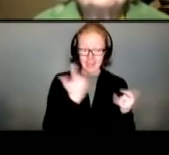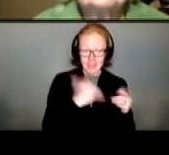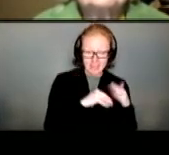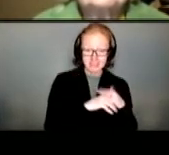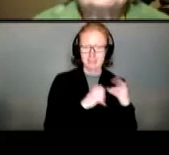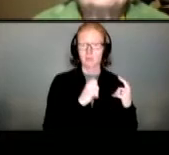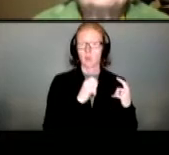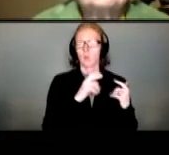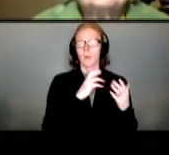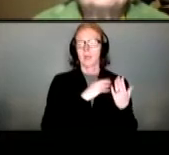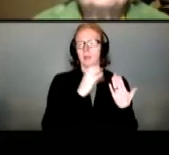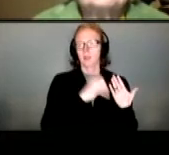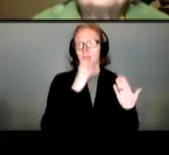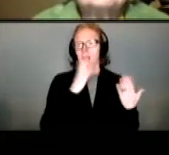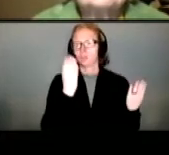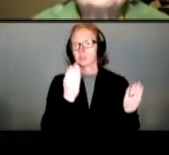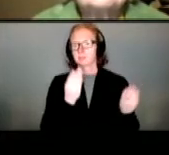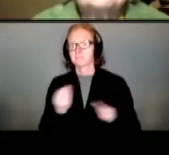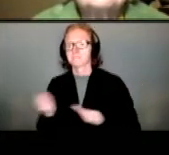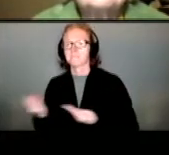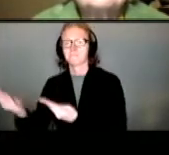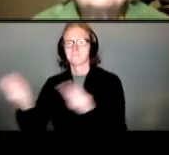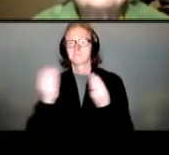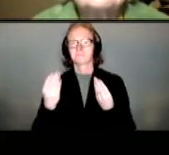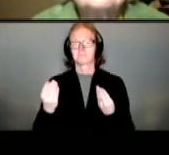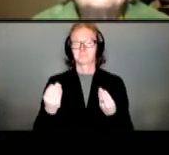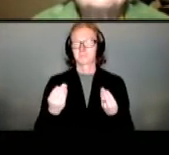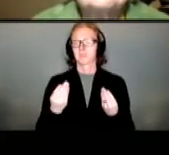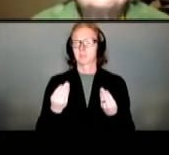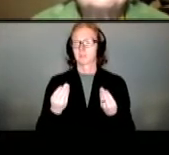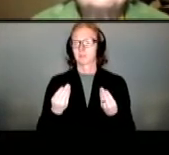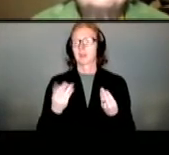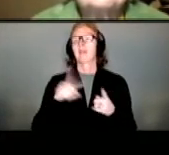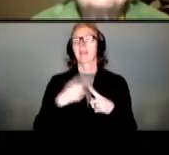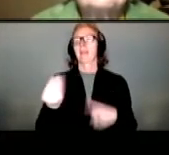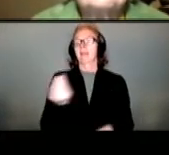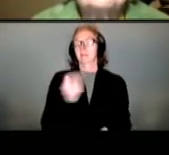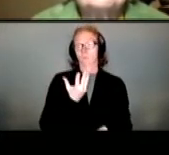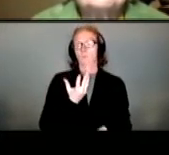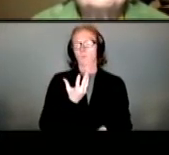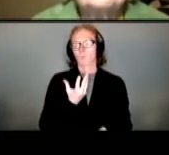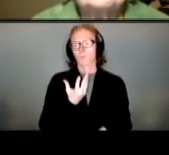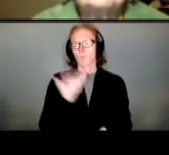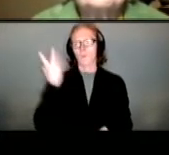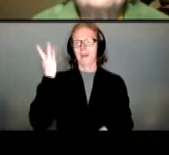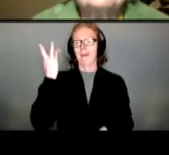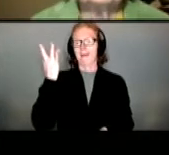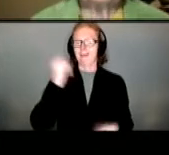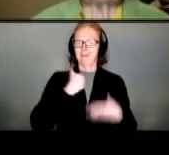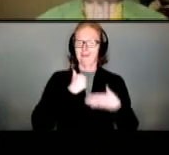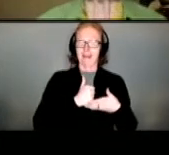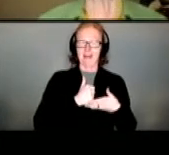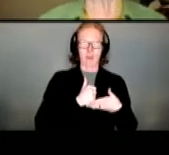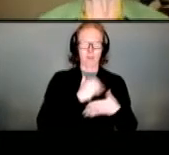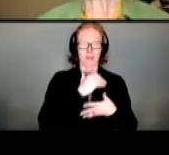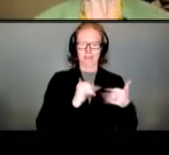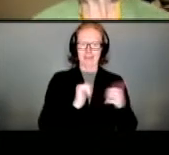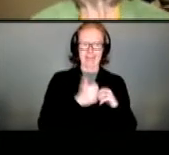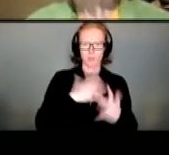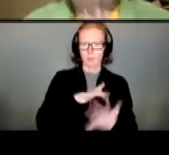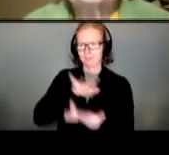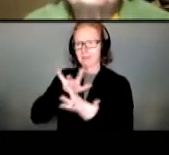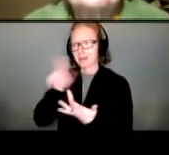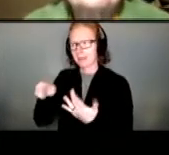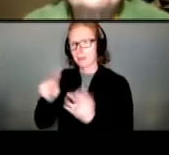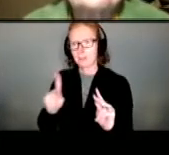calendar and take it forward and be in contact with us to help us retool our outreach. You know, in